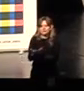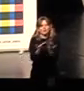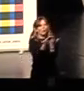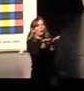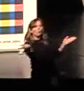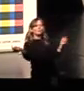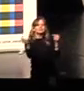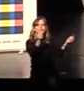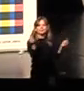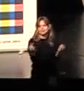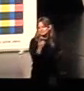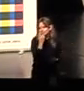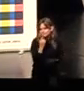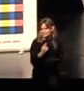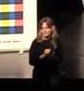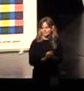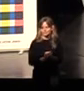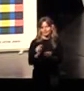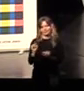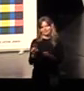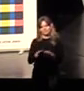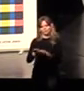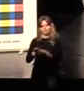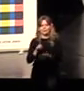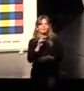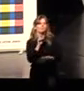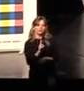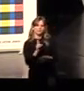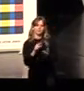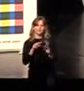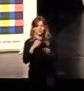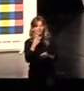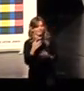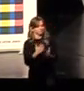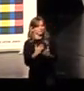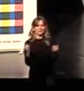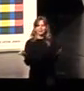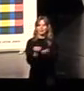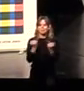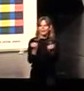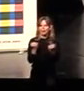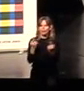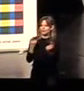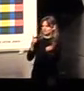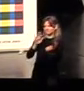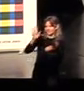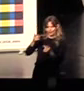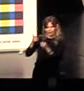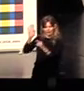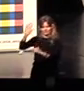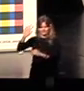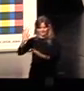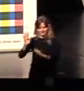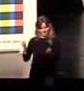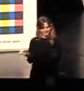die bij ted thatcher met watch op de site led power da's nog derive from koud en is